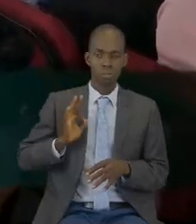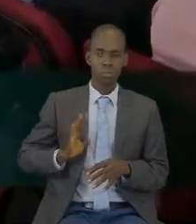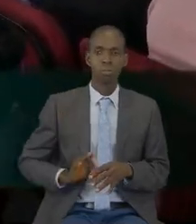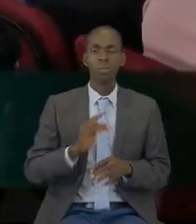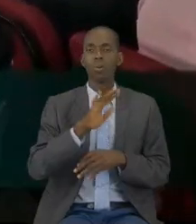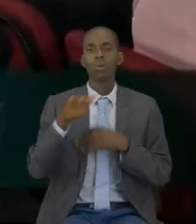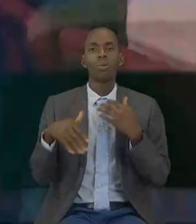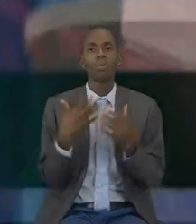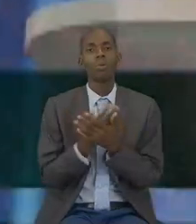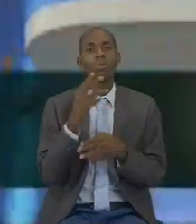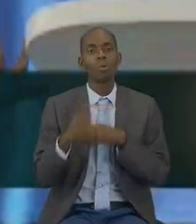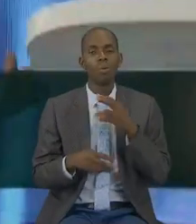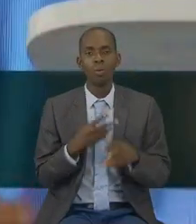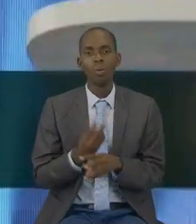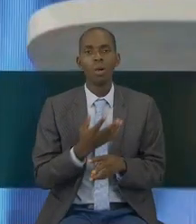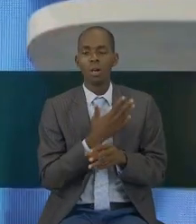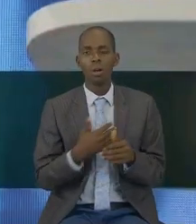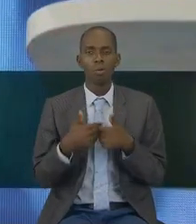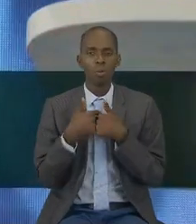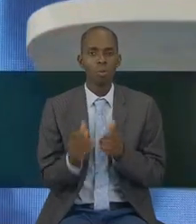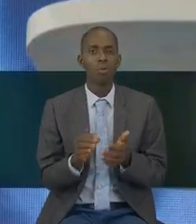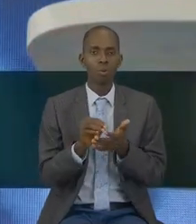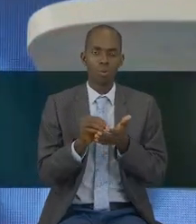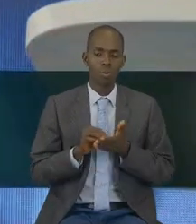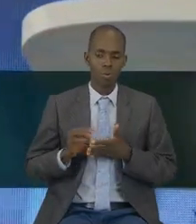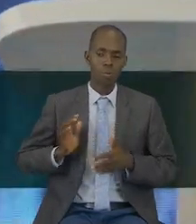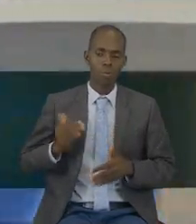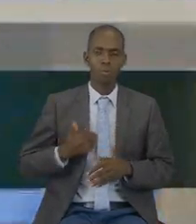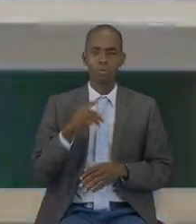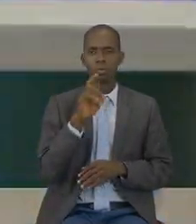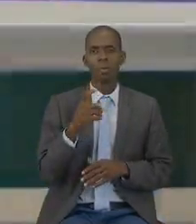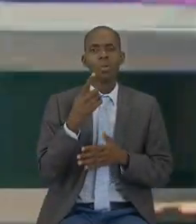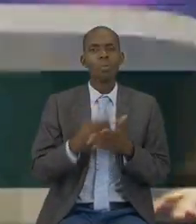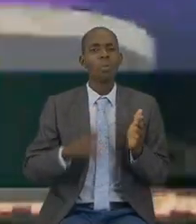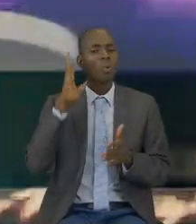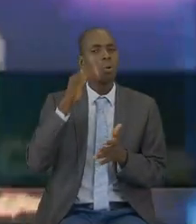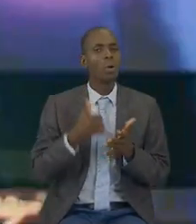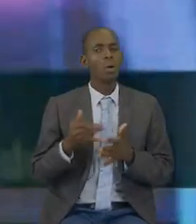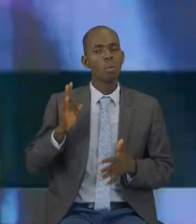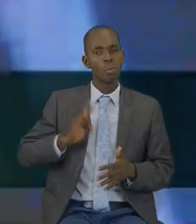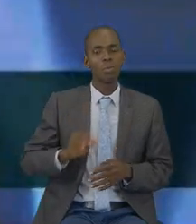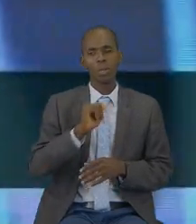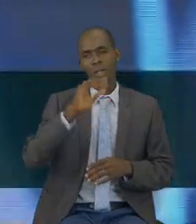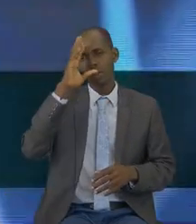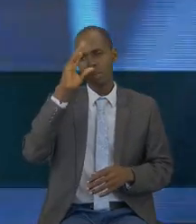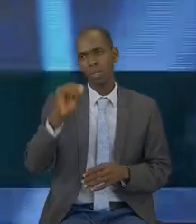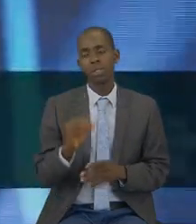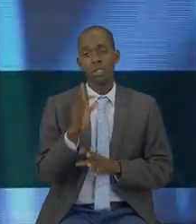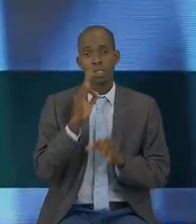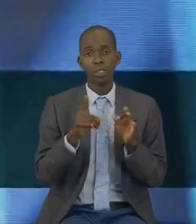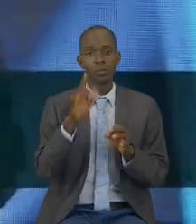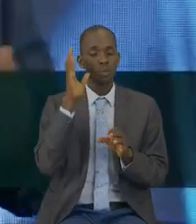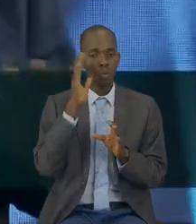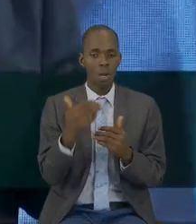whole world and lose his own soul? What does it profit a man if he shall